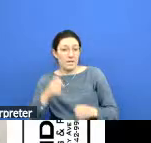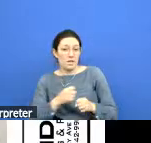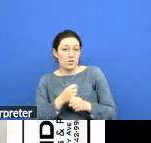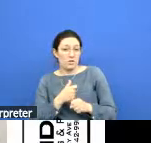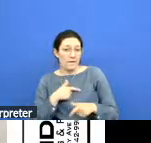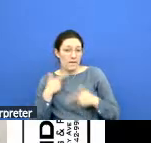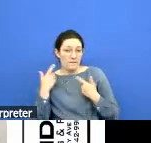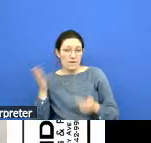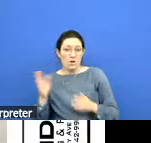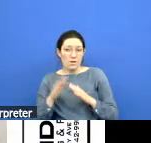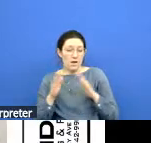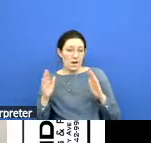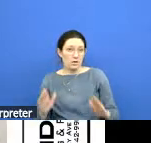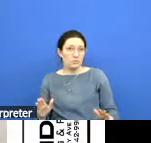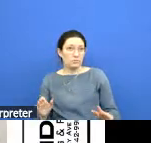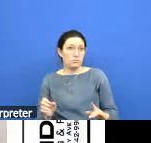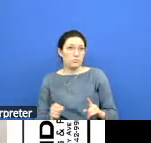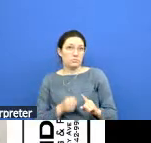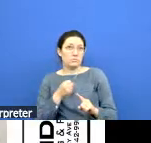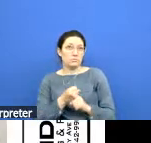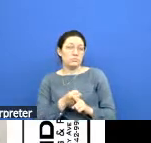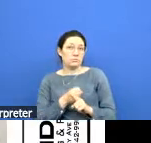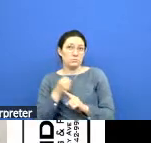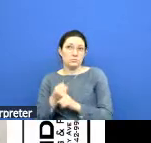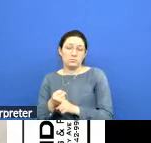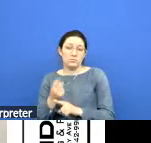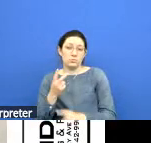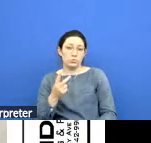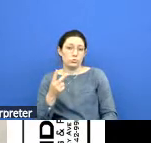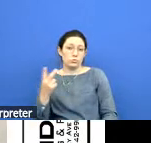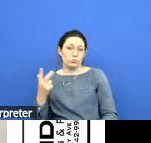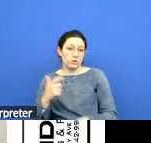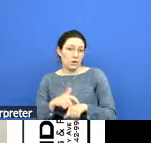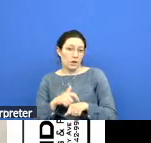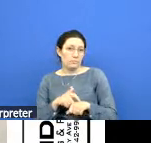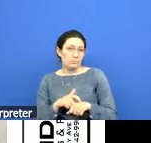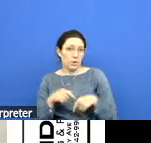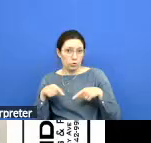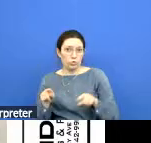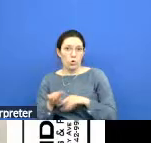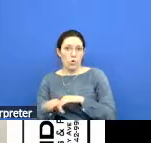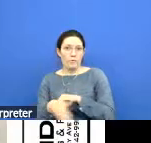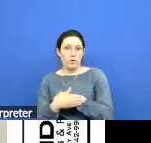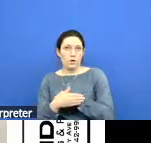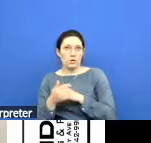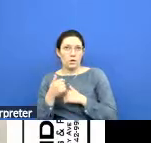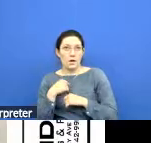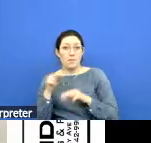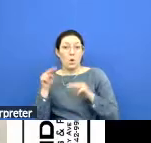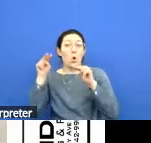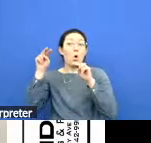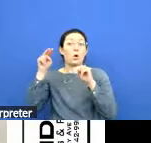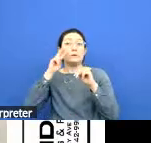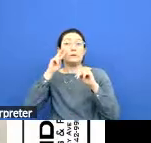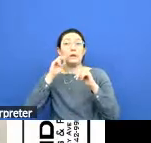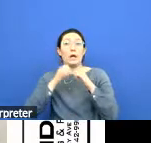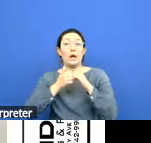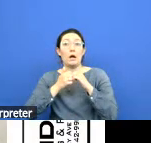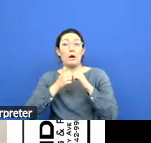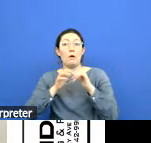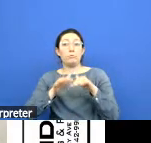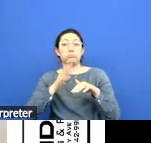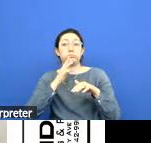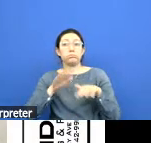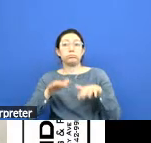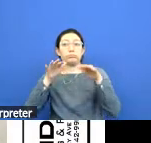house, there's been 2 or 3 times that even during the night, I'm up looking out to see how high the water